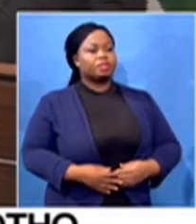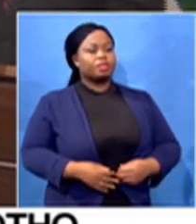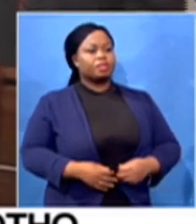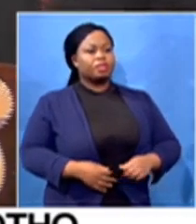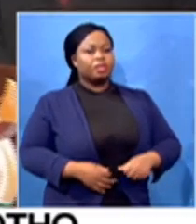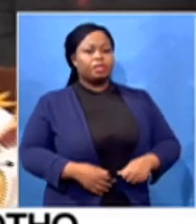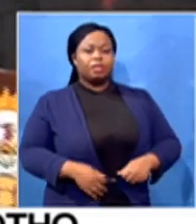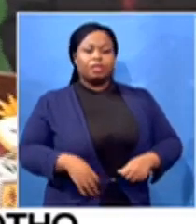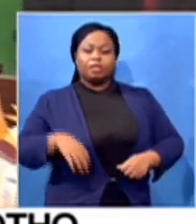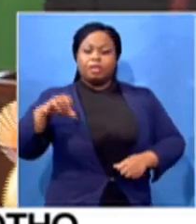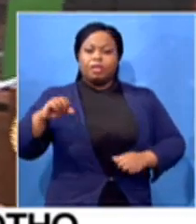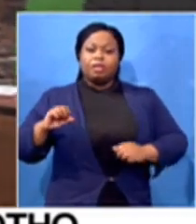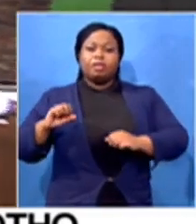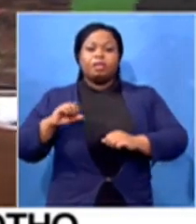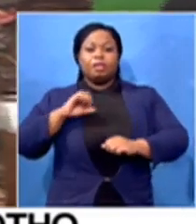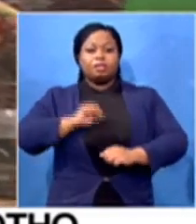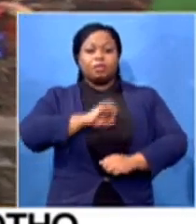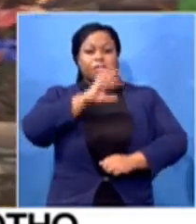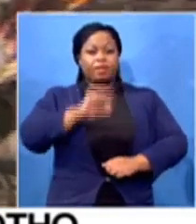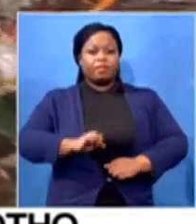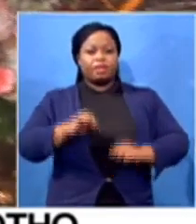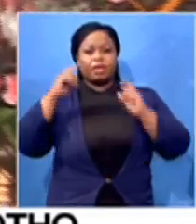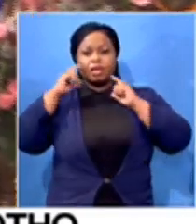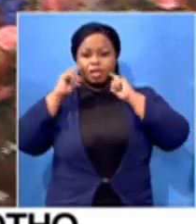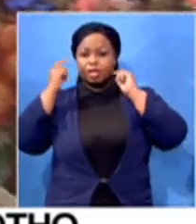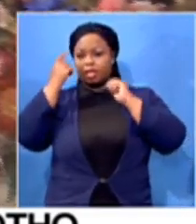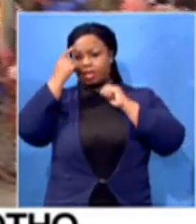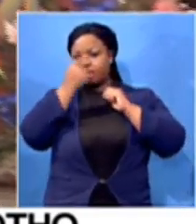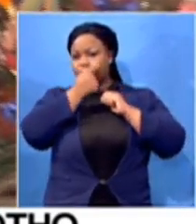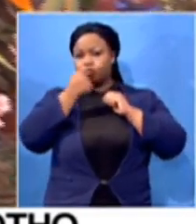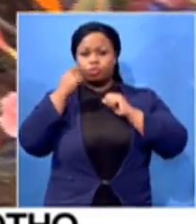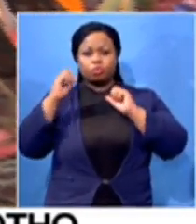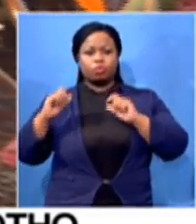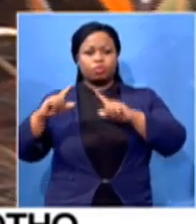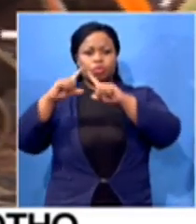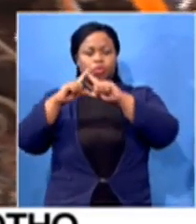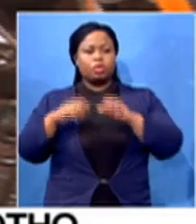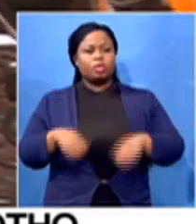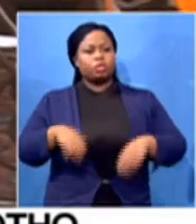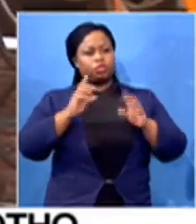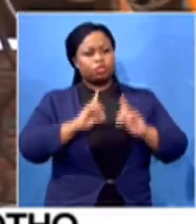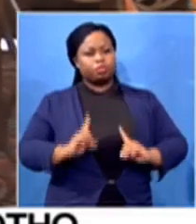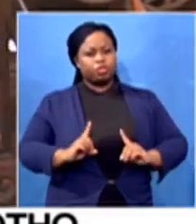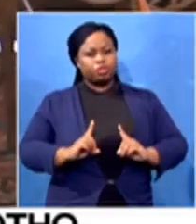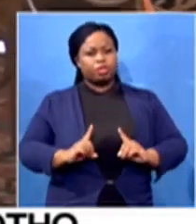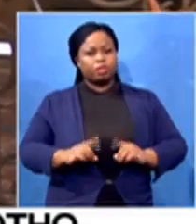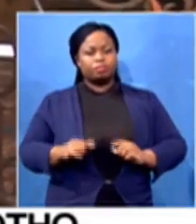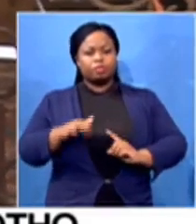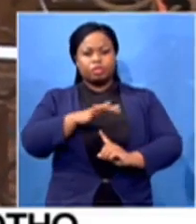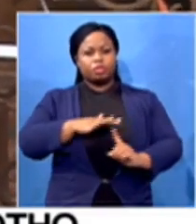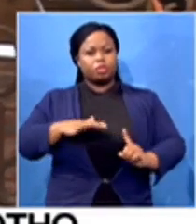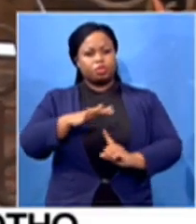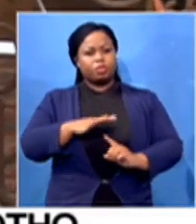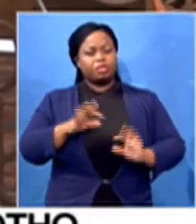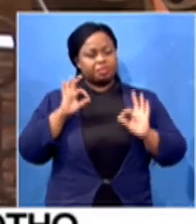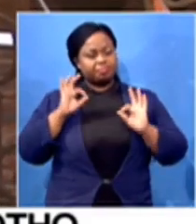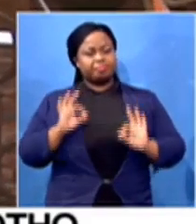have a unique geographical situation with Lesotho fully